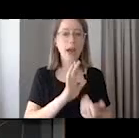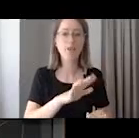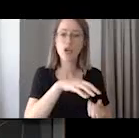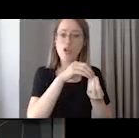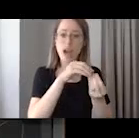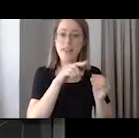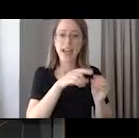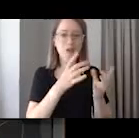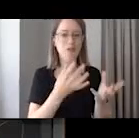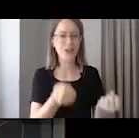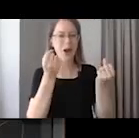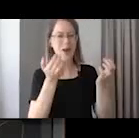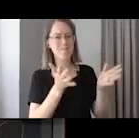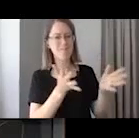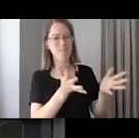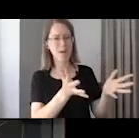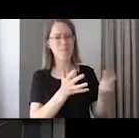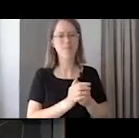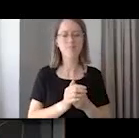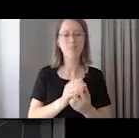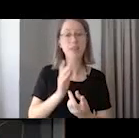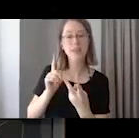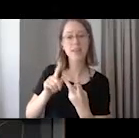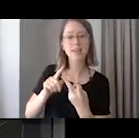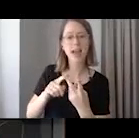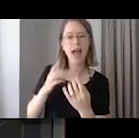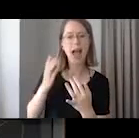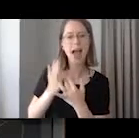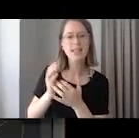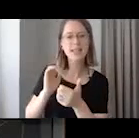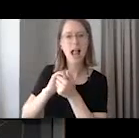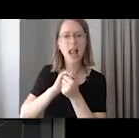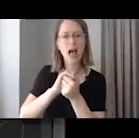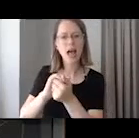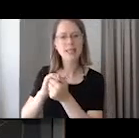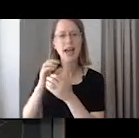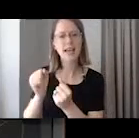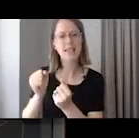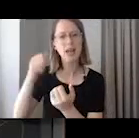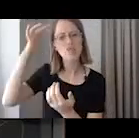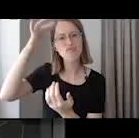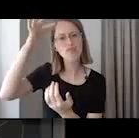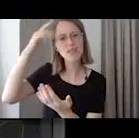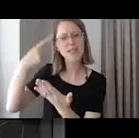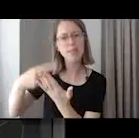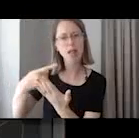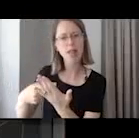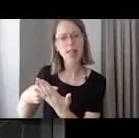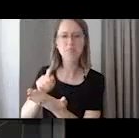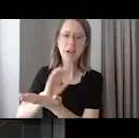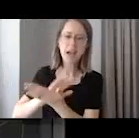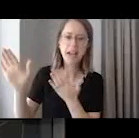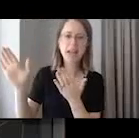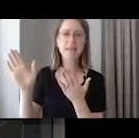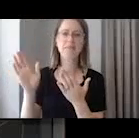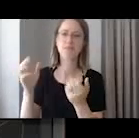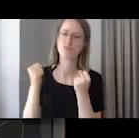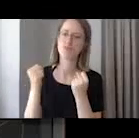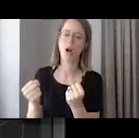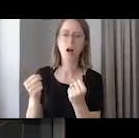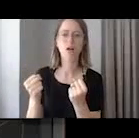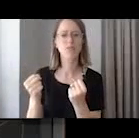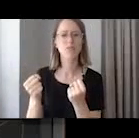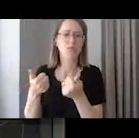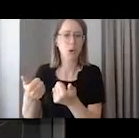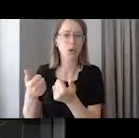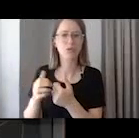it. The second thing is the Access Alliance has a set of principles. They're clean, they're strong, they're